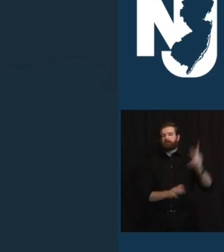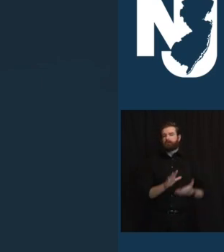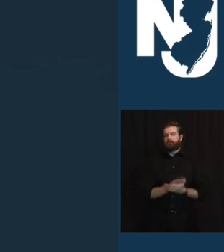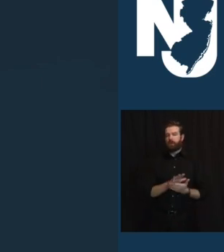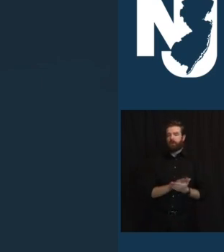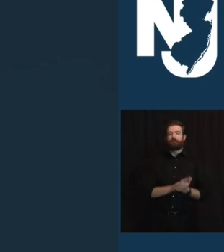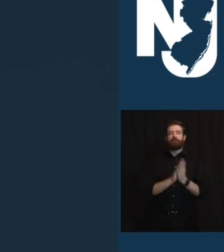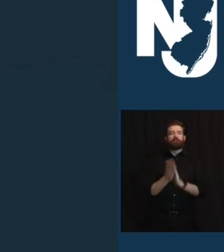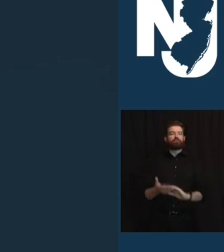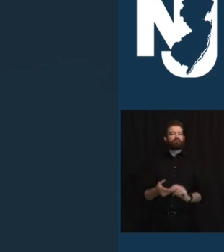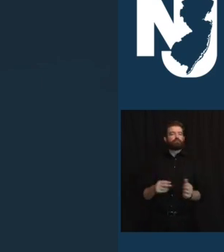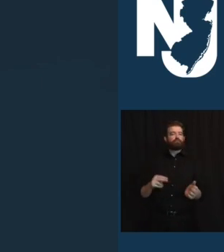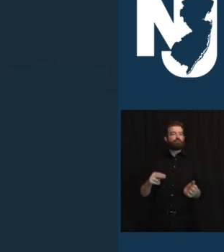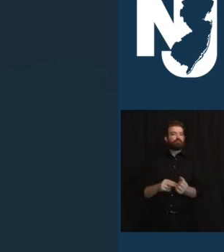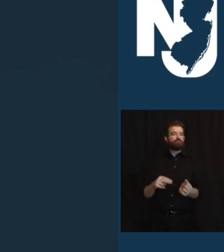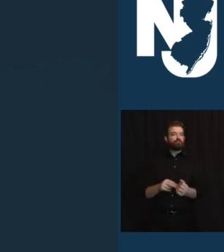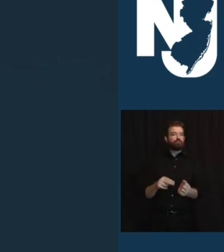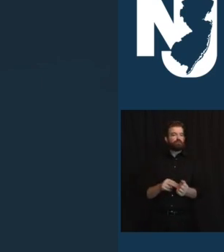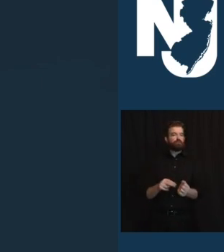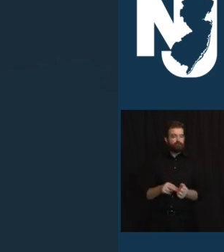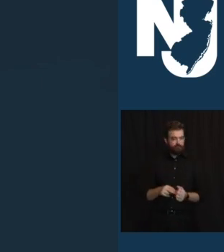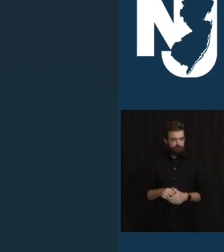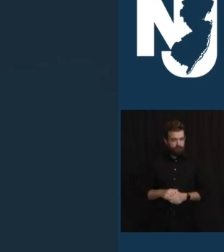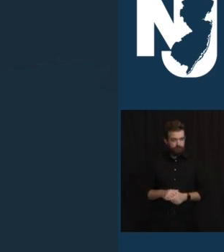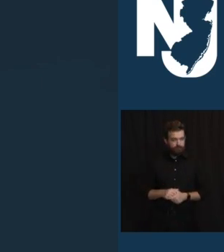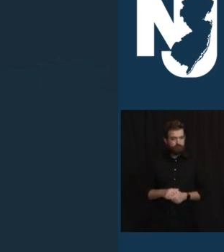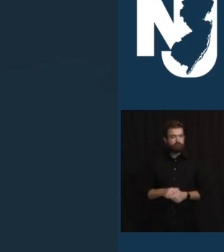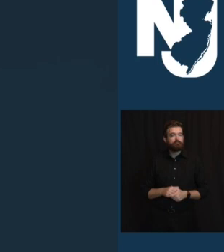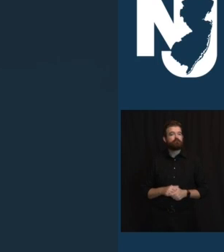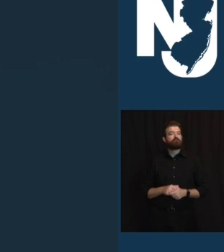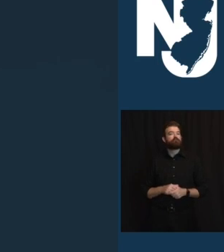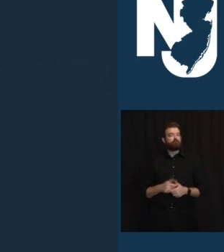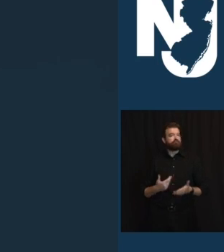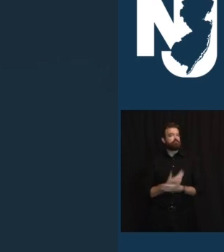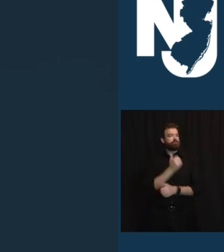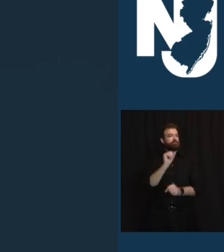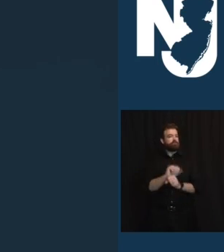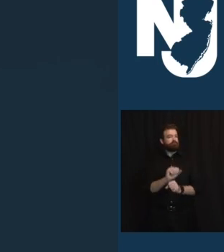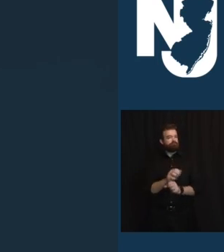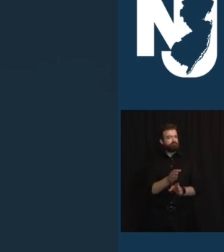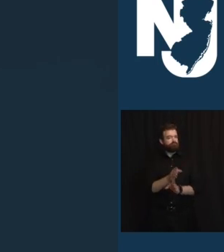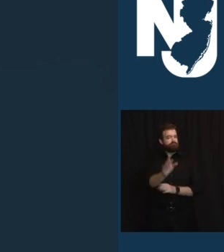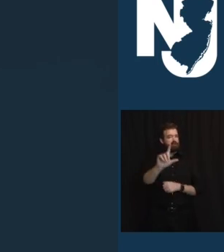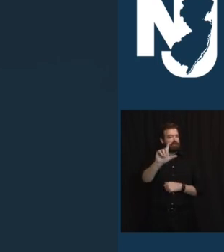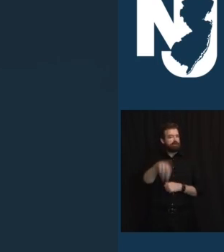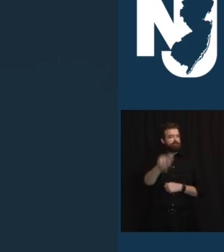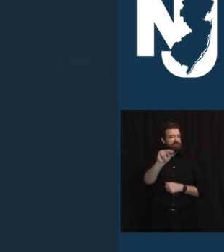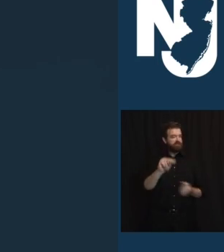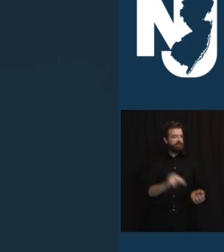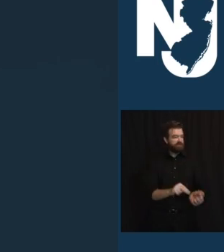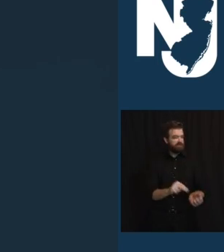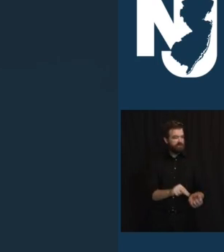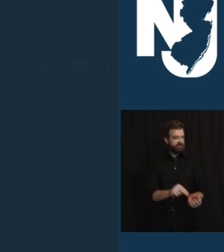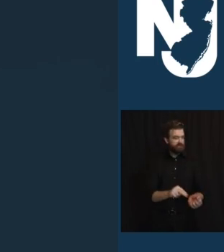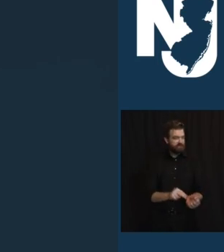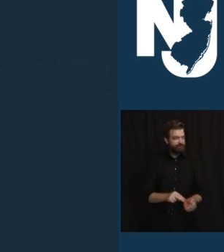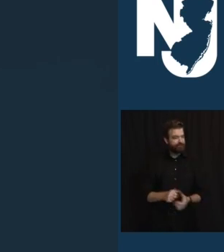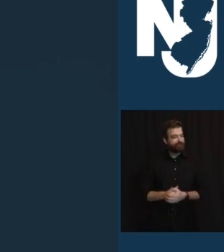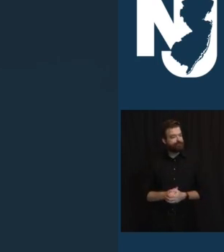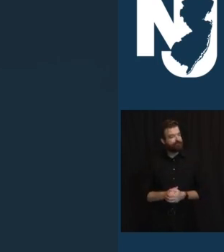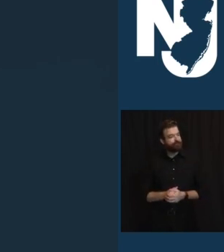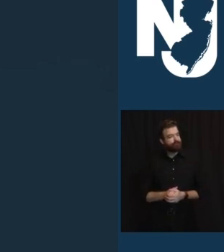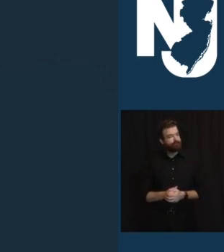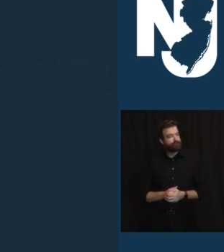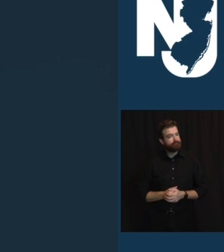homemaker to take on, Judy, you ready for this, a new career and challenge as a licensed practical nurse. From one nurse to